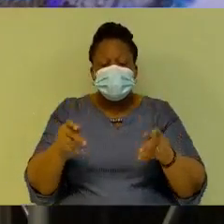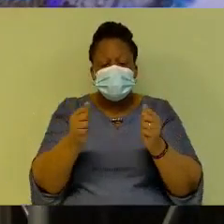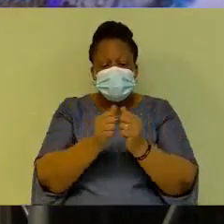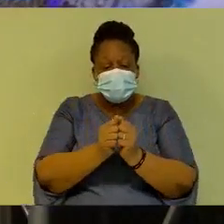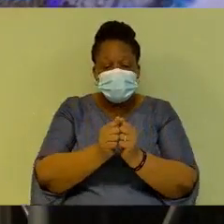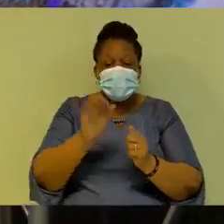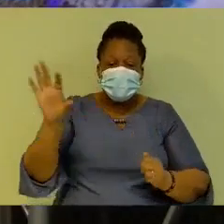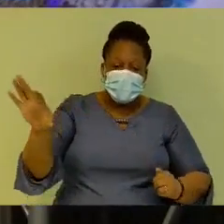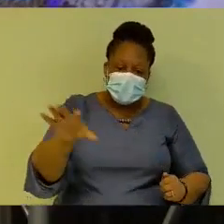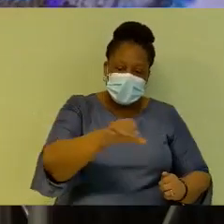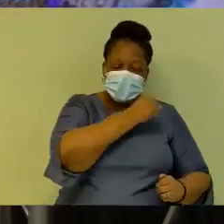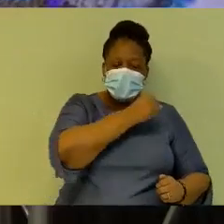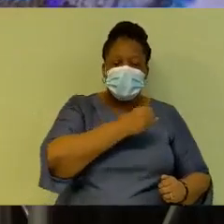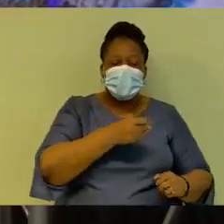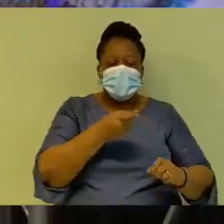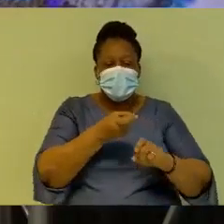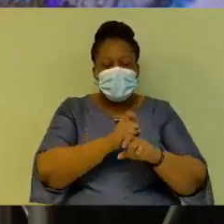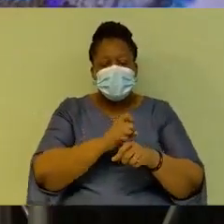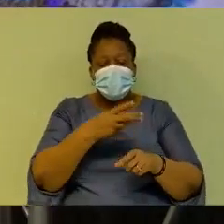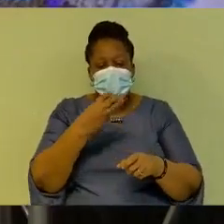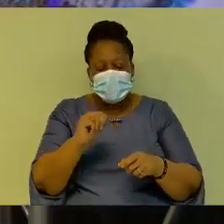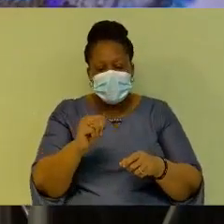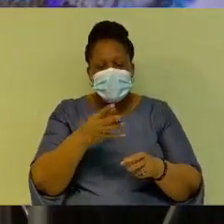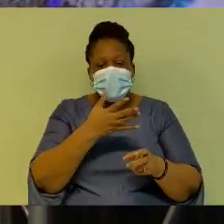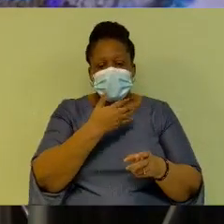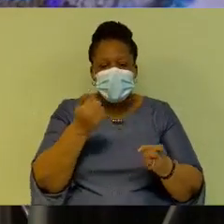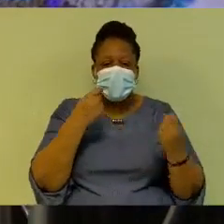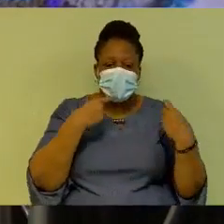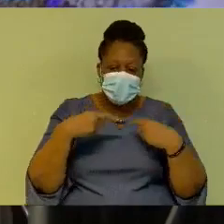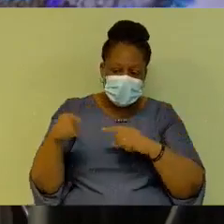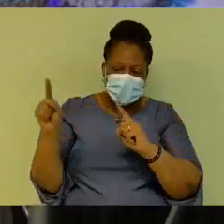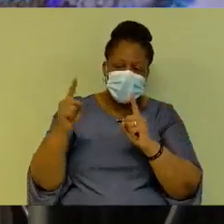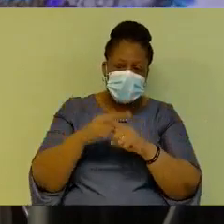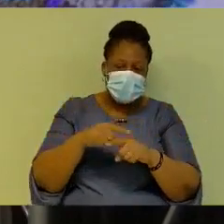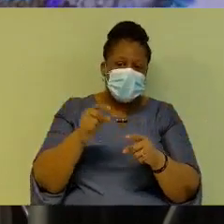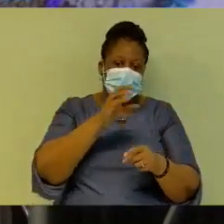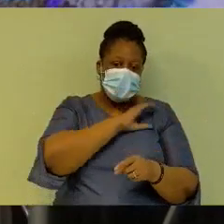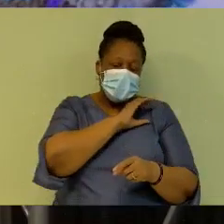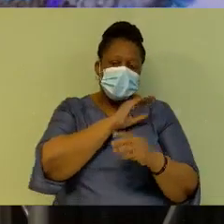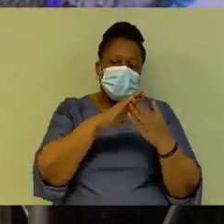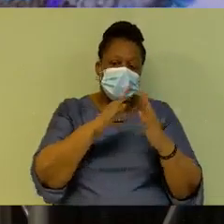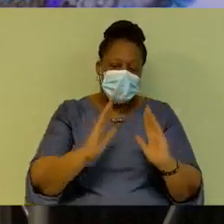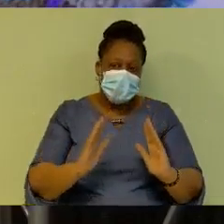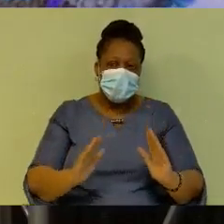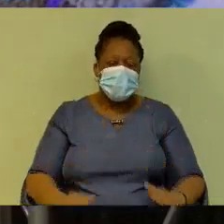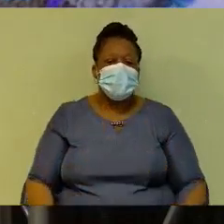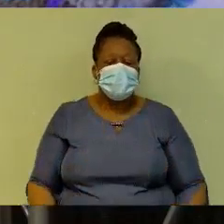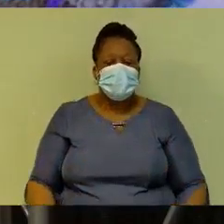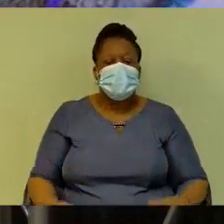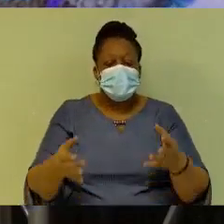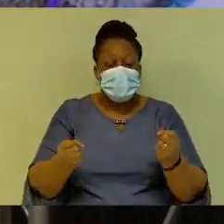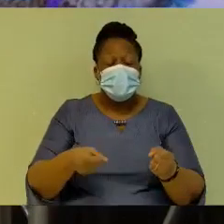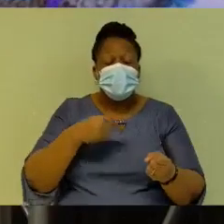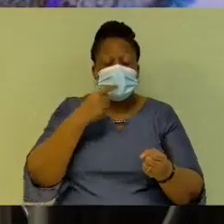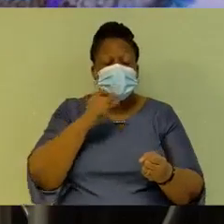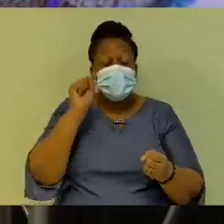will be confiscated and the perpetrators will be prosecuted. I wish to add the support of the police force to